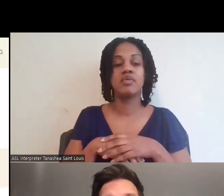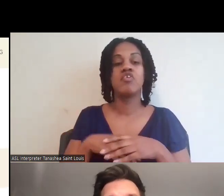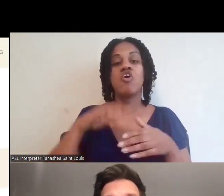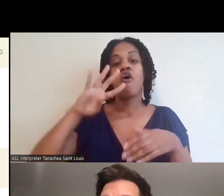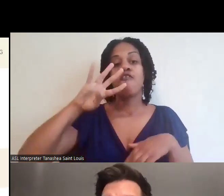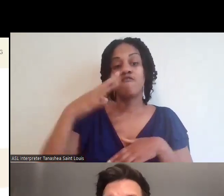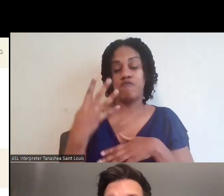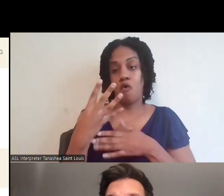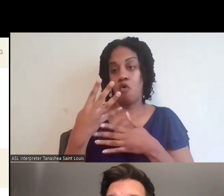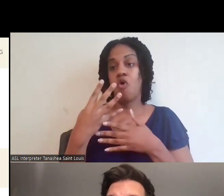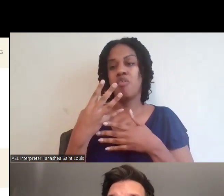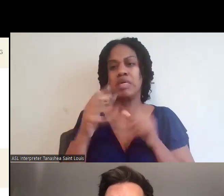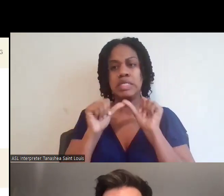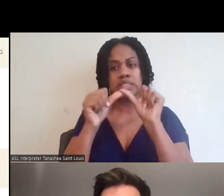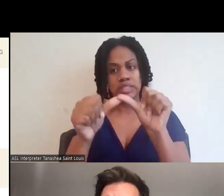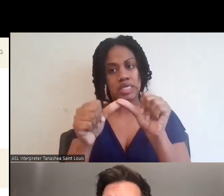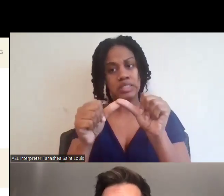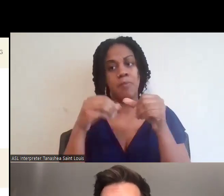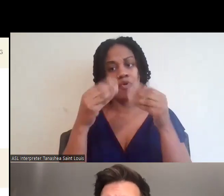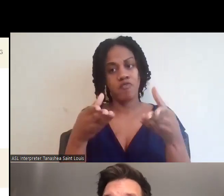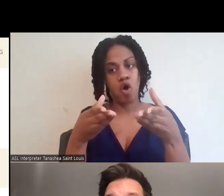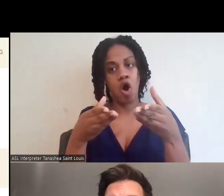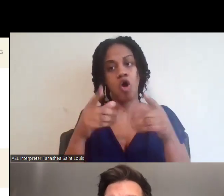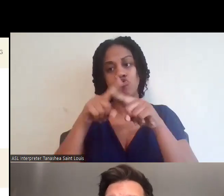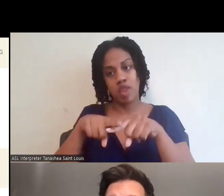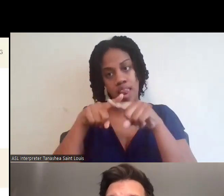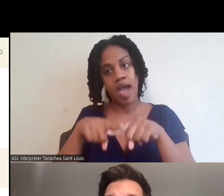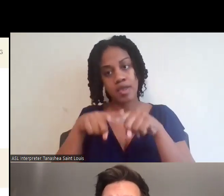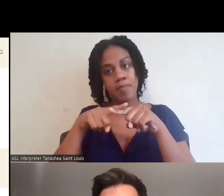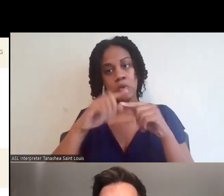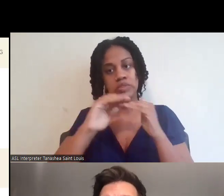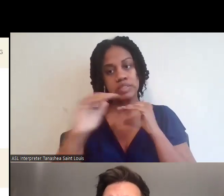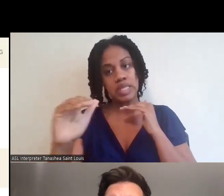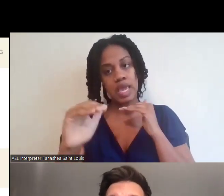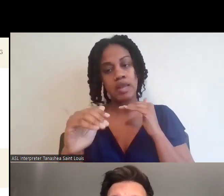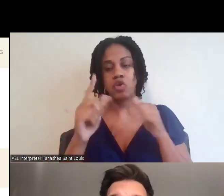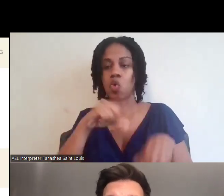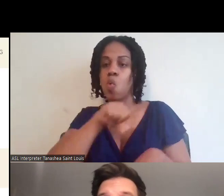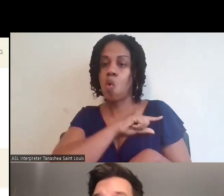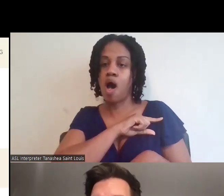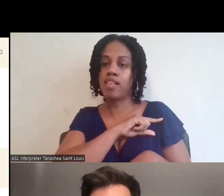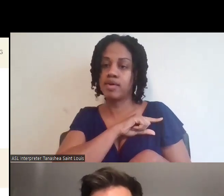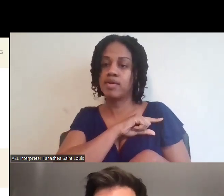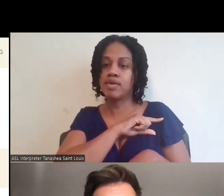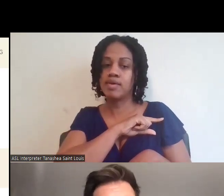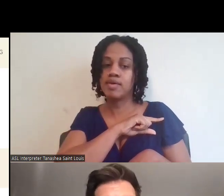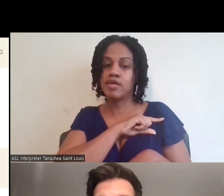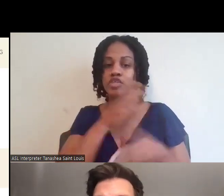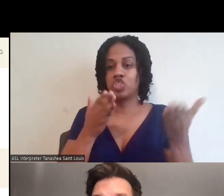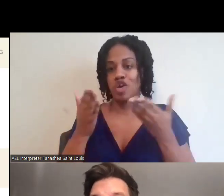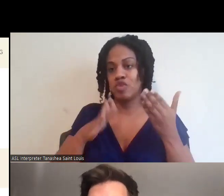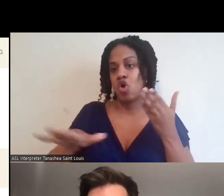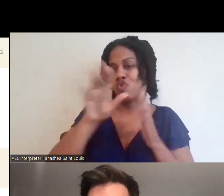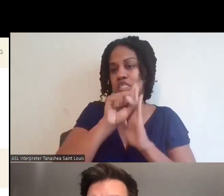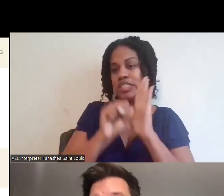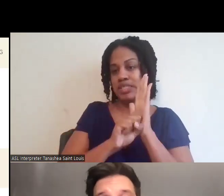trait is it's consistent. It provides reliable, standard quality and core services across the entire state.